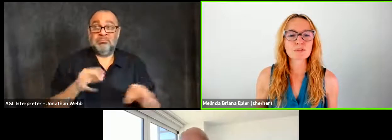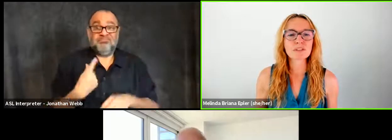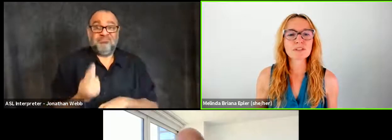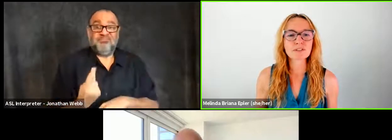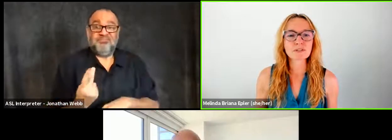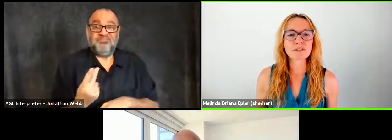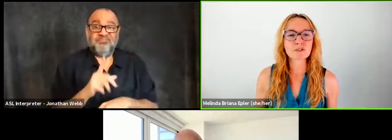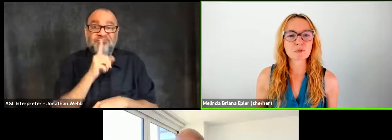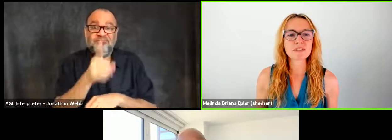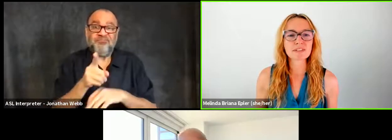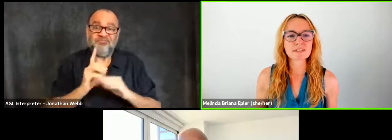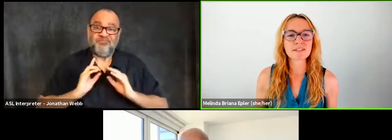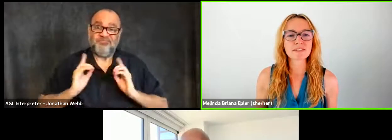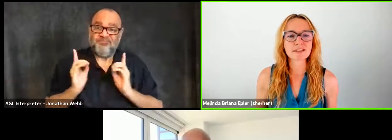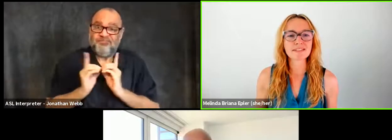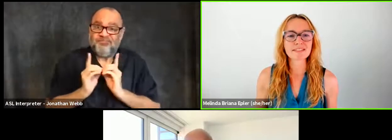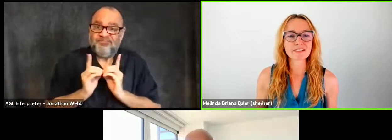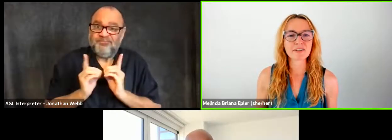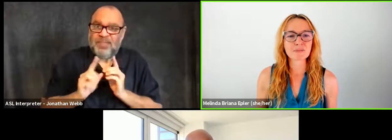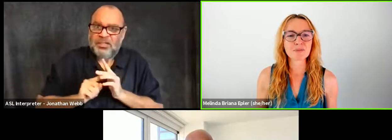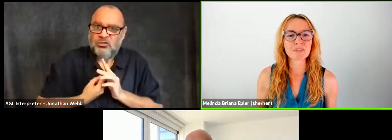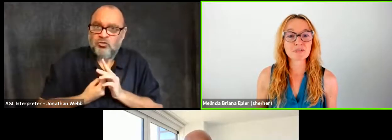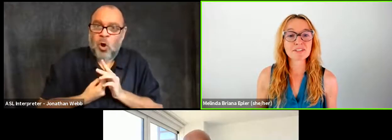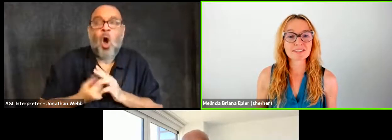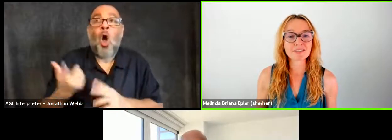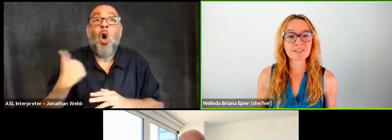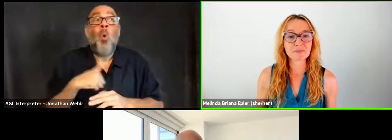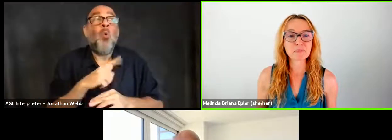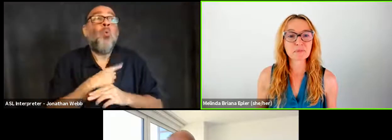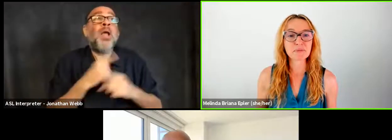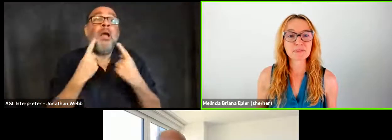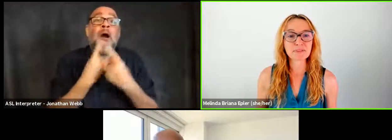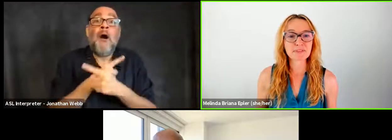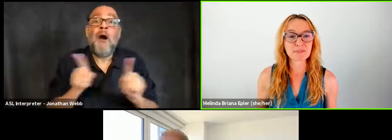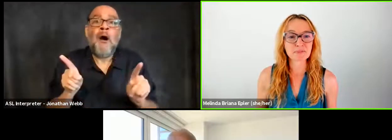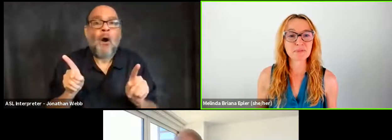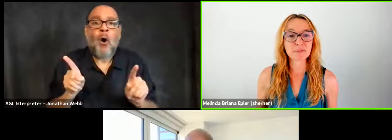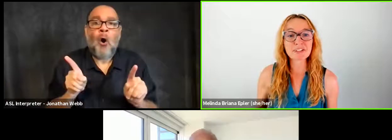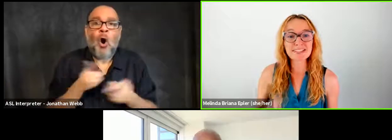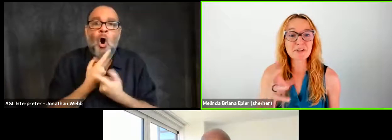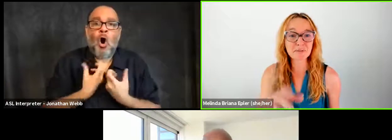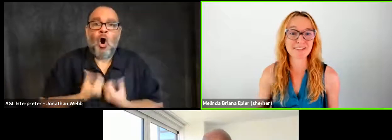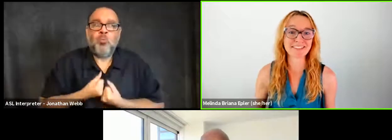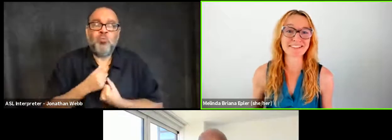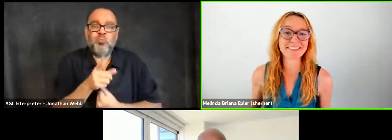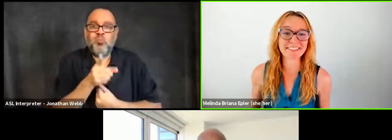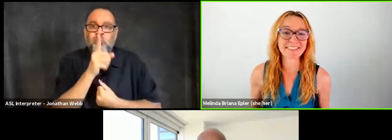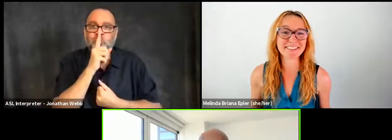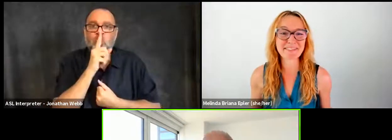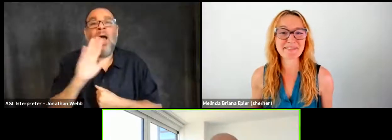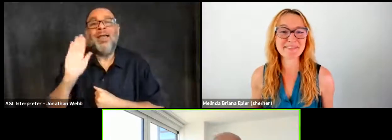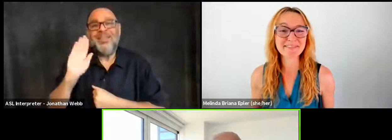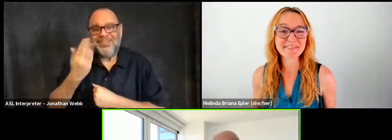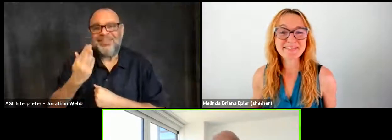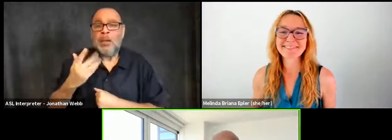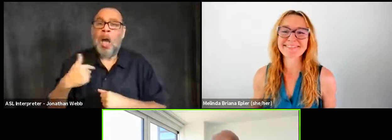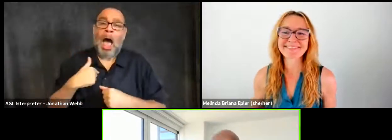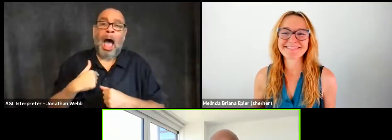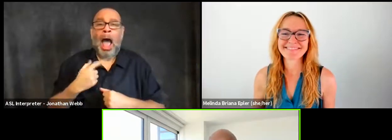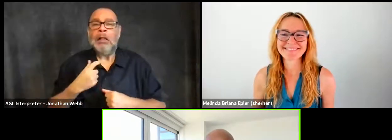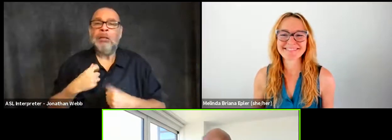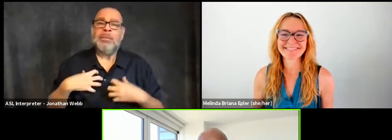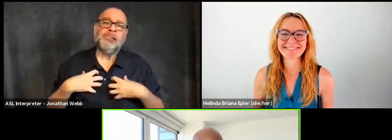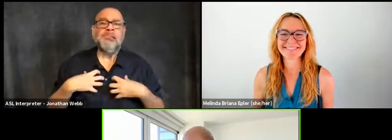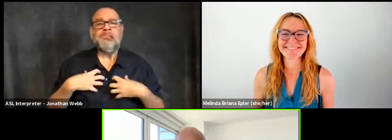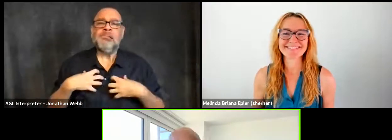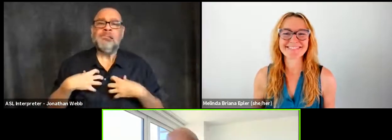more than me that was a little bit resistant to that, to announcing it. Let's talk about that. Yeah, I was nervous